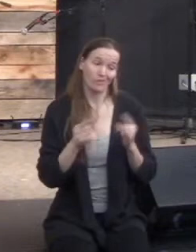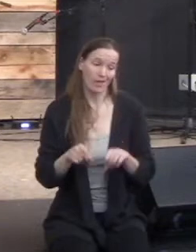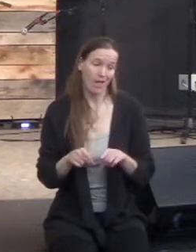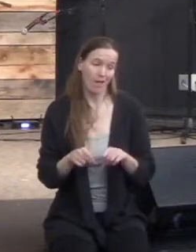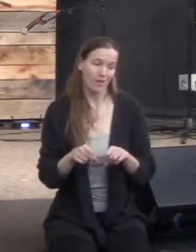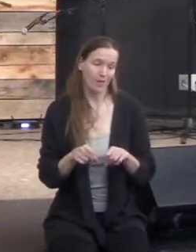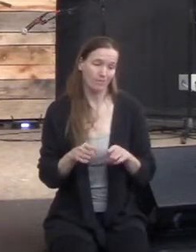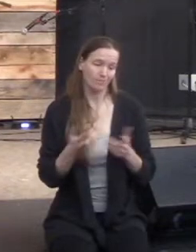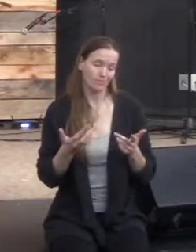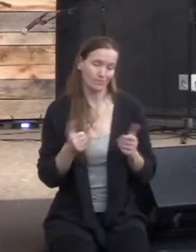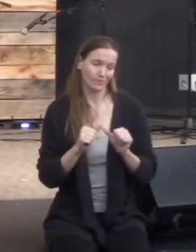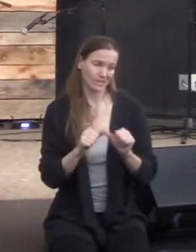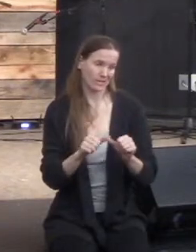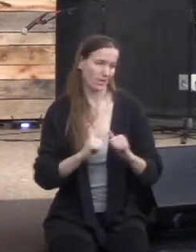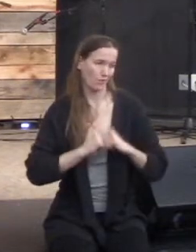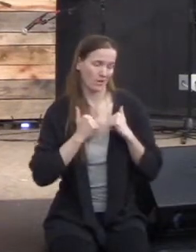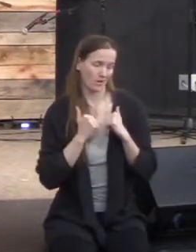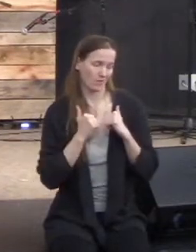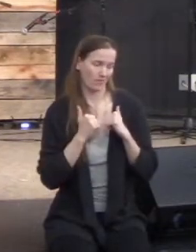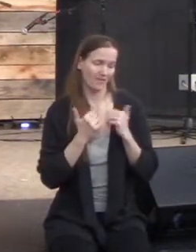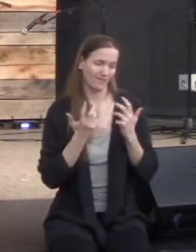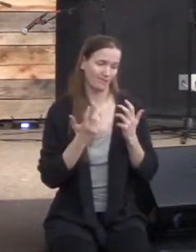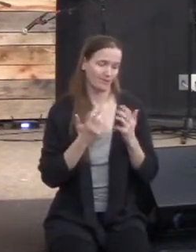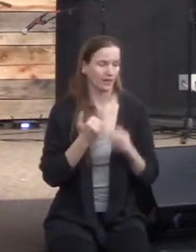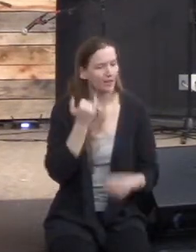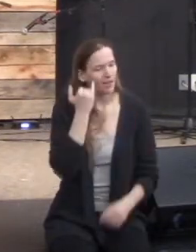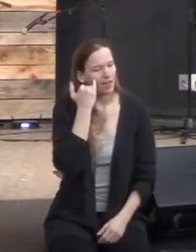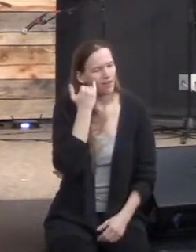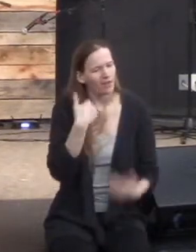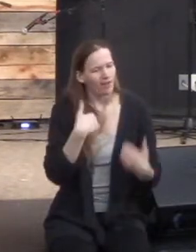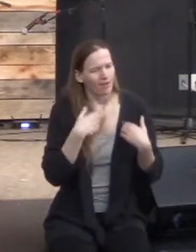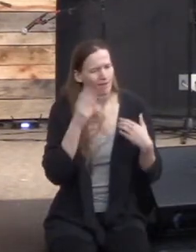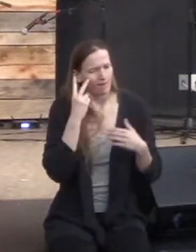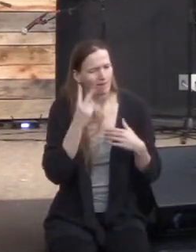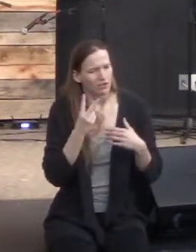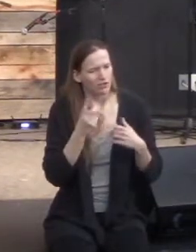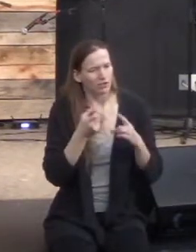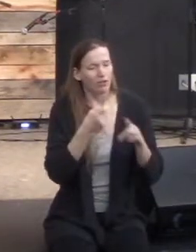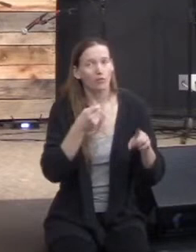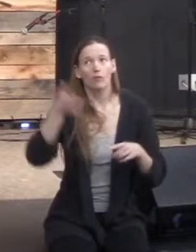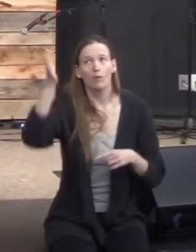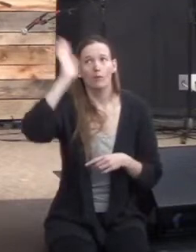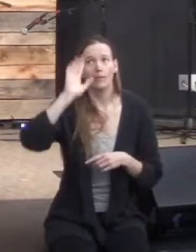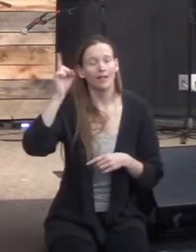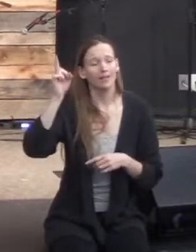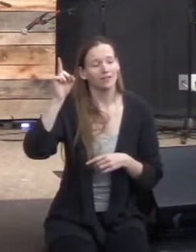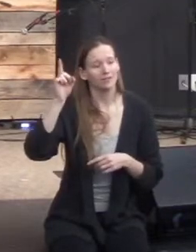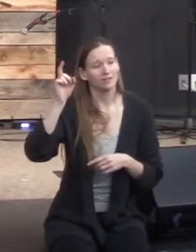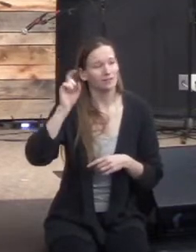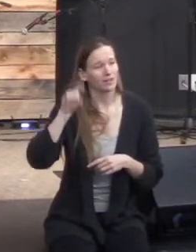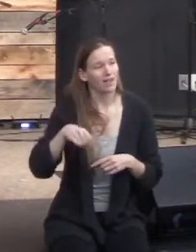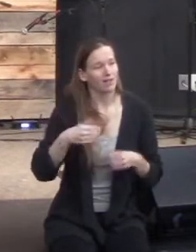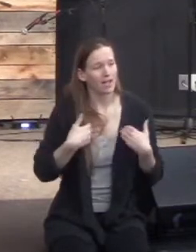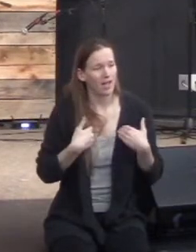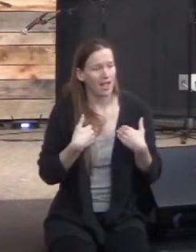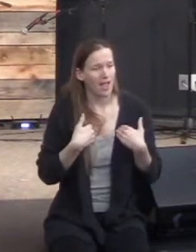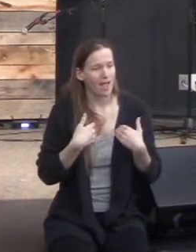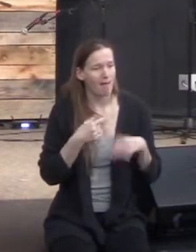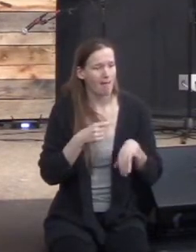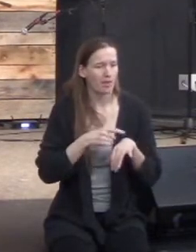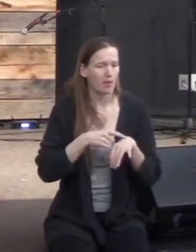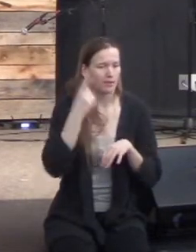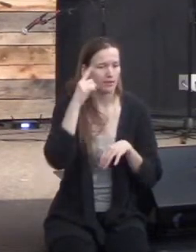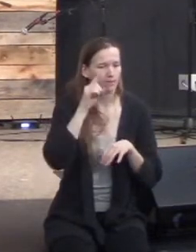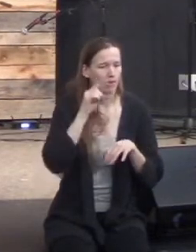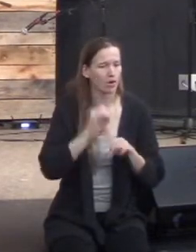go on. But if you're going to have vision that comes from God, you have to have some moments of clarity and